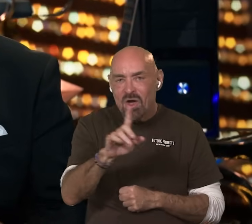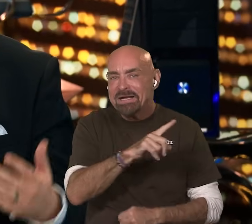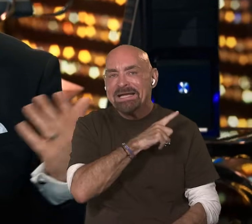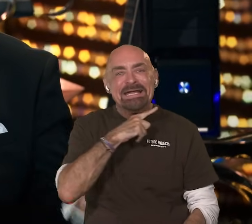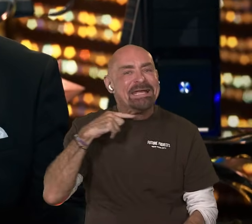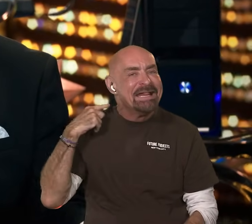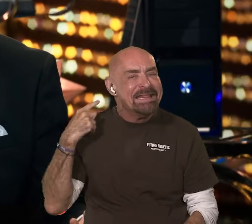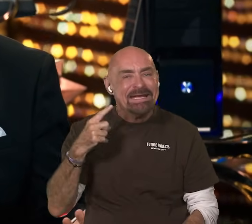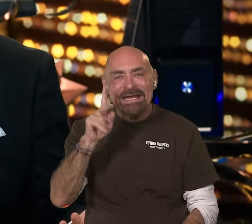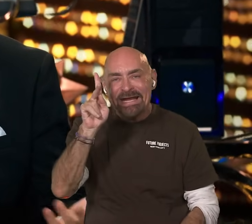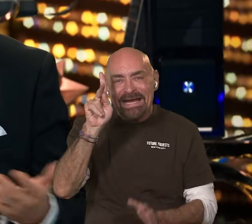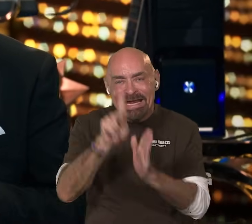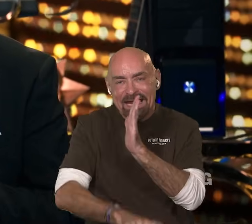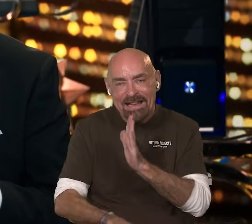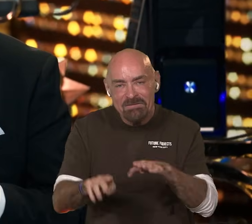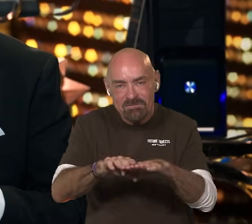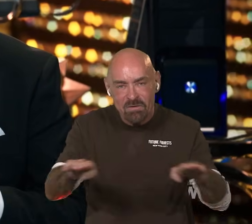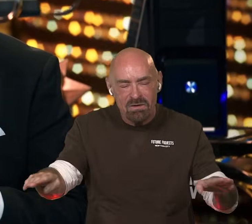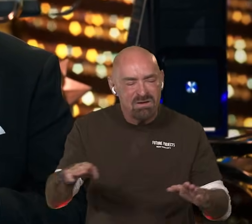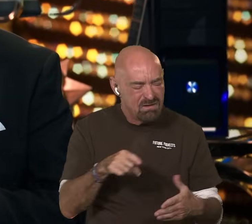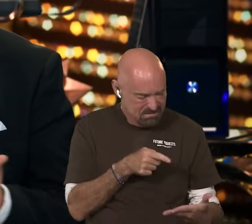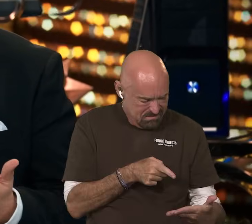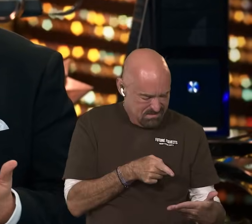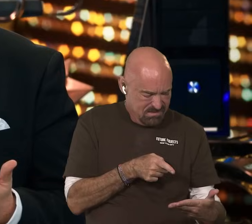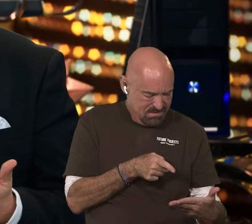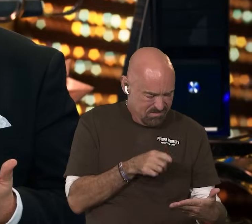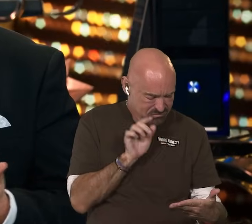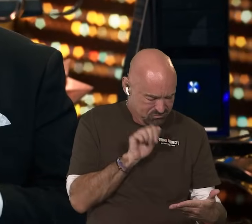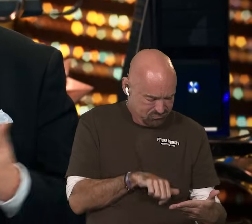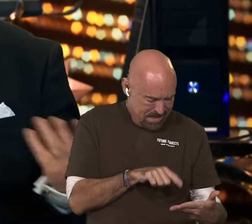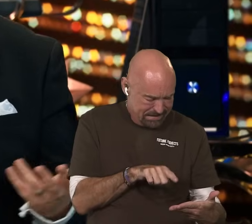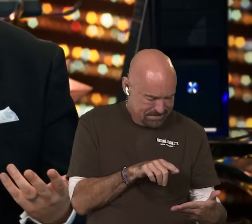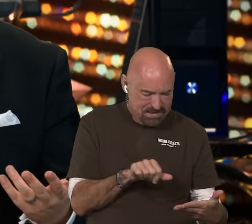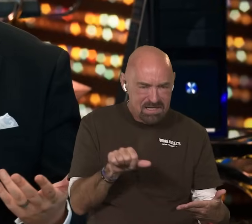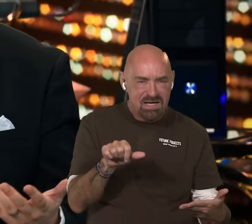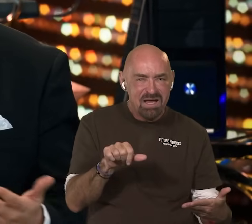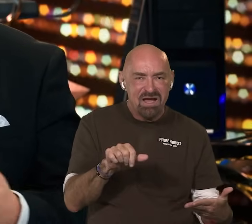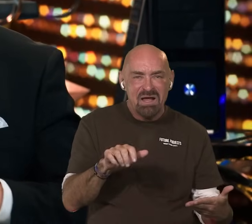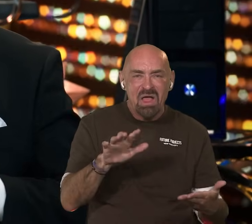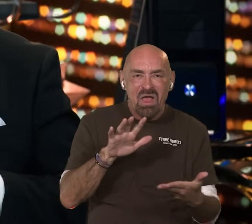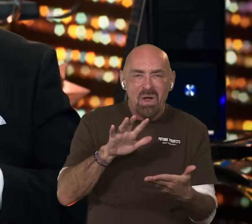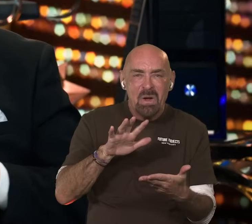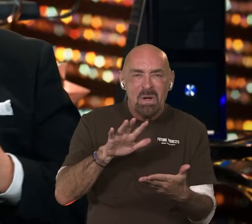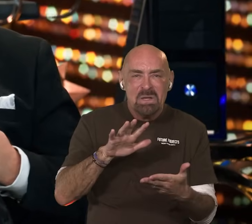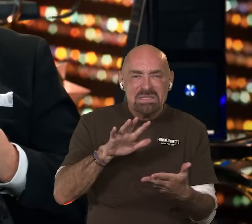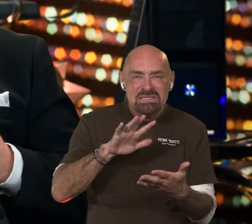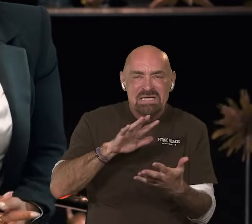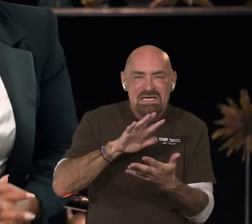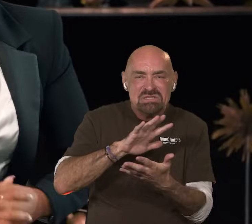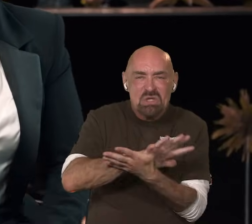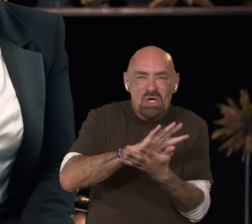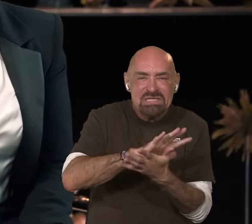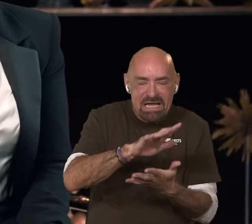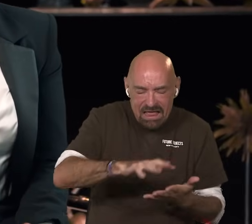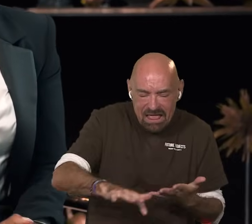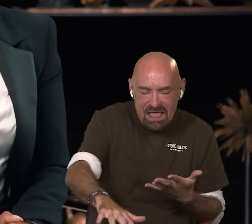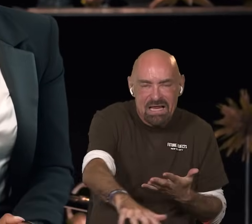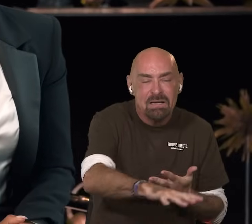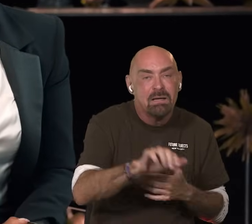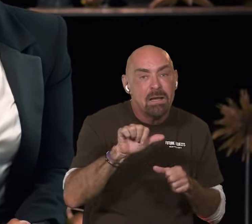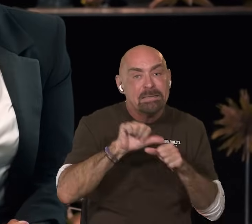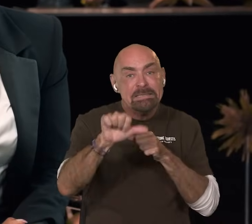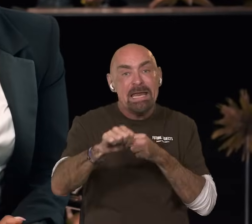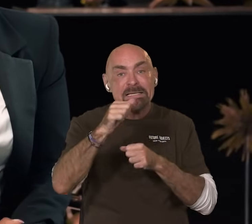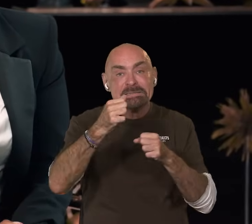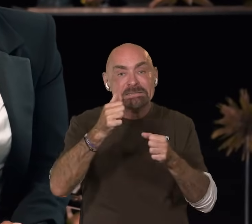I mean, I was kind of wondering why there was so little chat about killing Zeds and so much about preventing streak marks on kitchen floors. All right, let's leave Zeds behind because